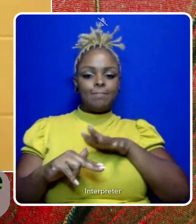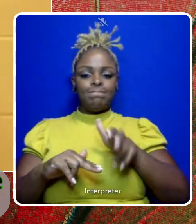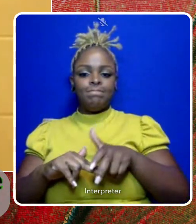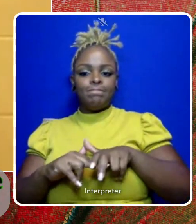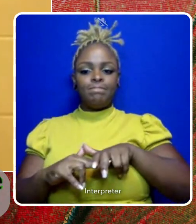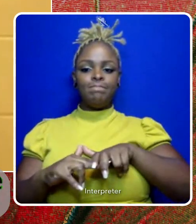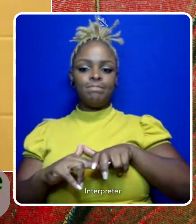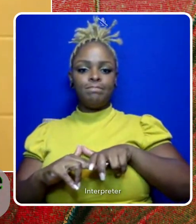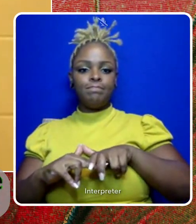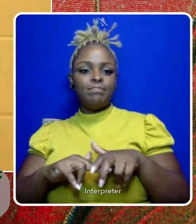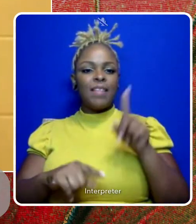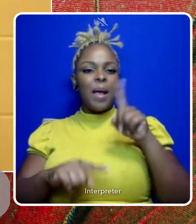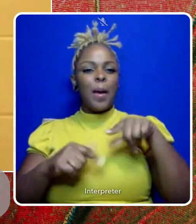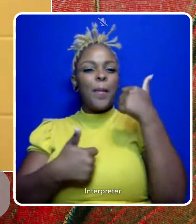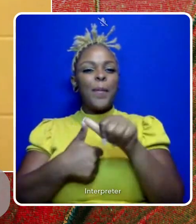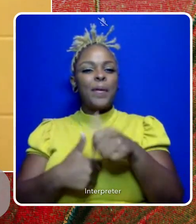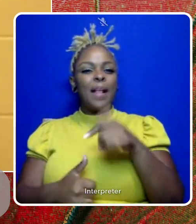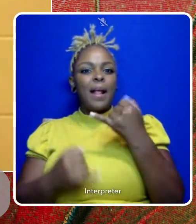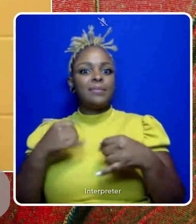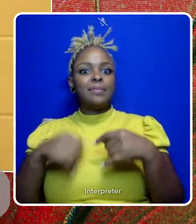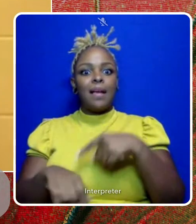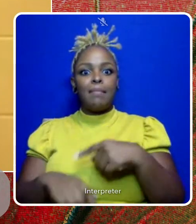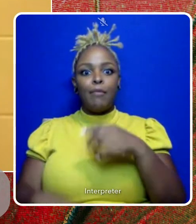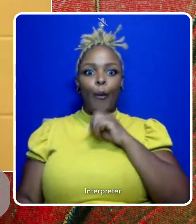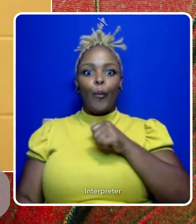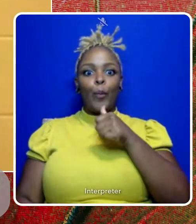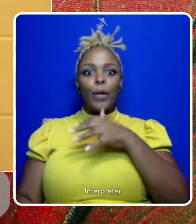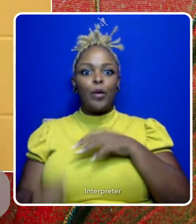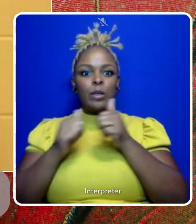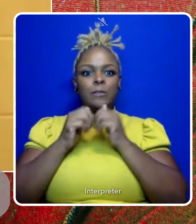to close my legs or slap my knees seconds